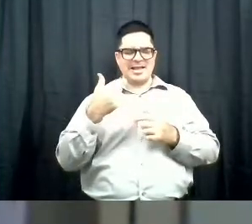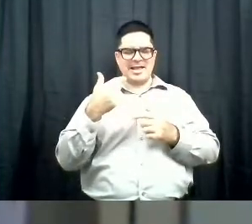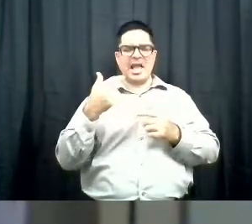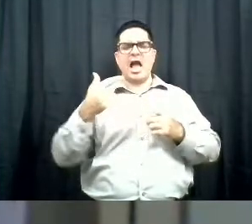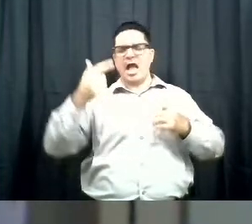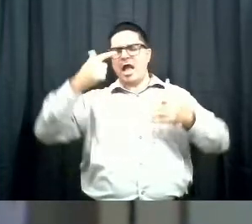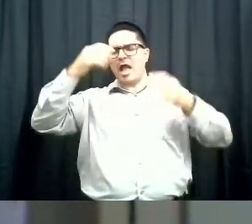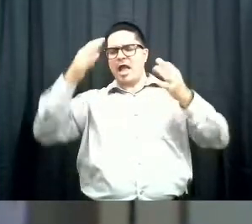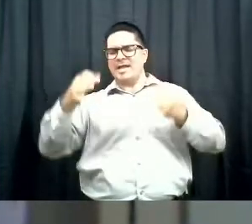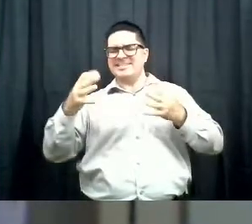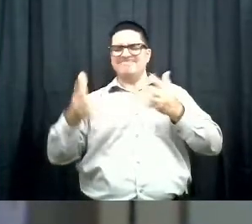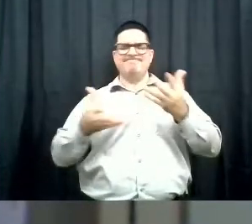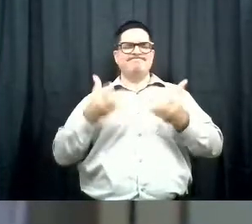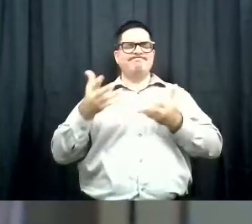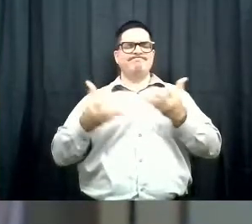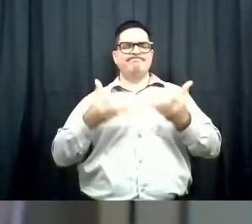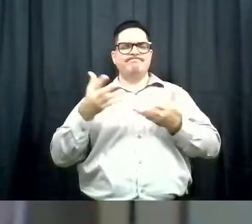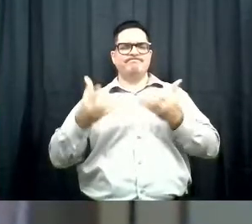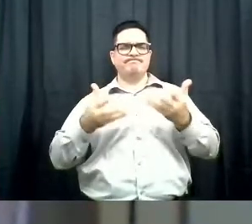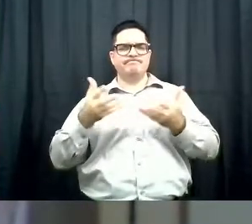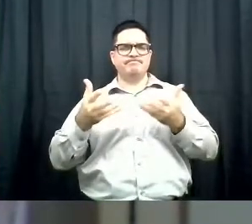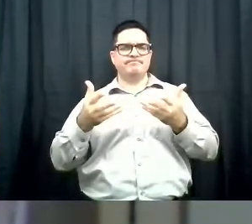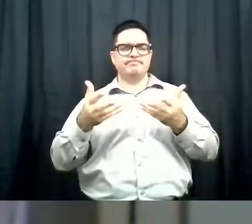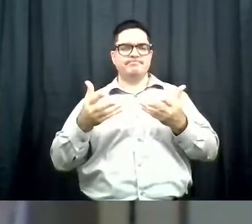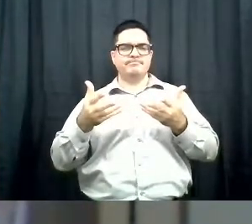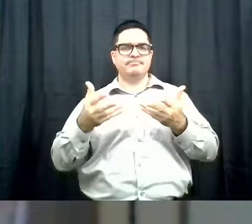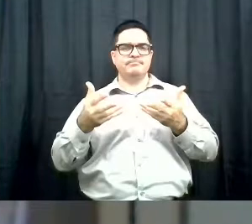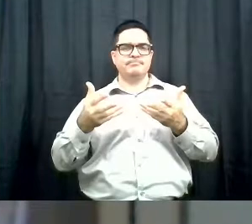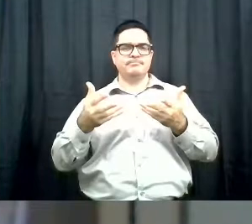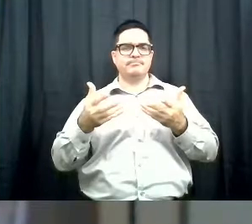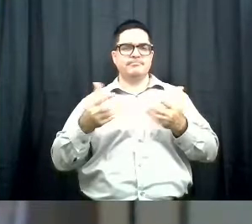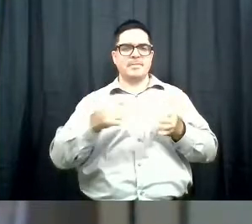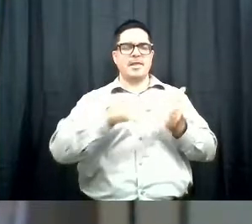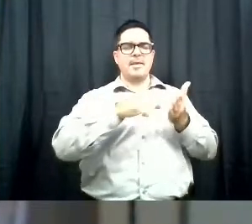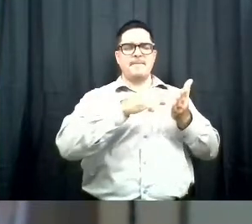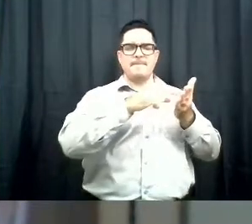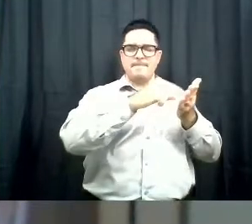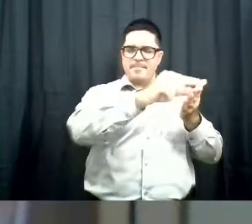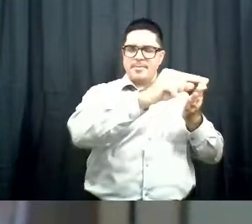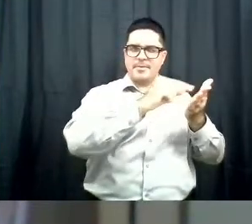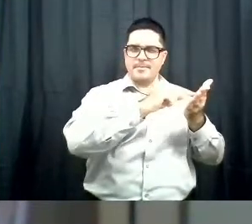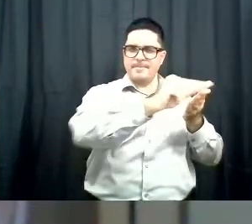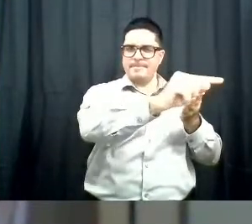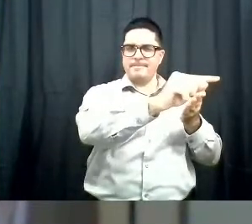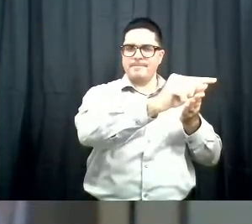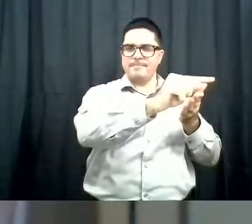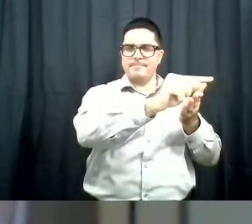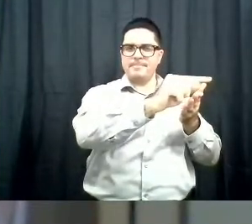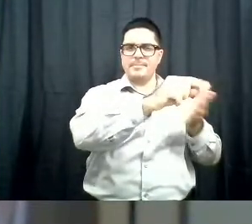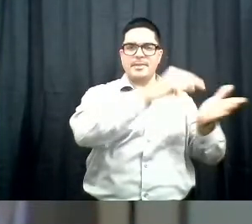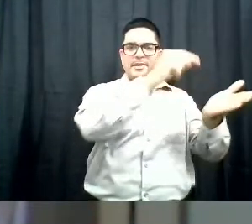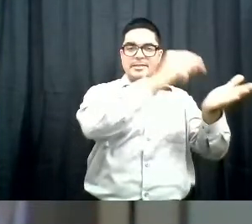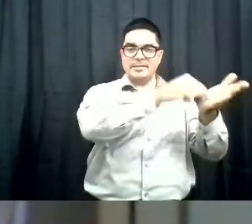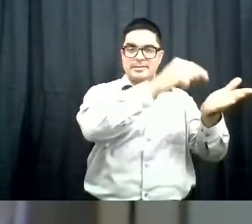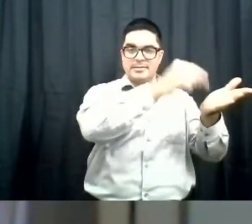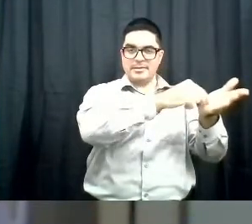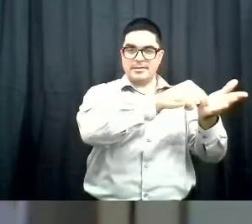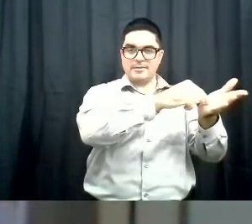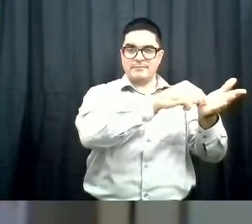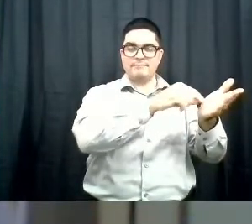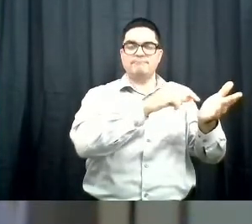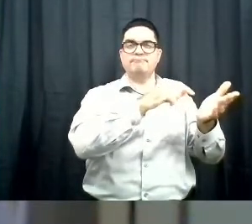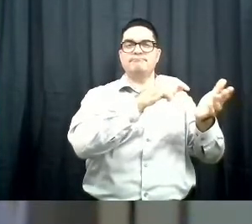a fixed or a certain payment of debt going out 20